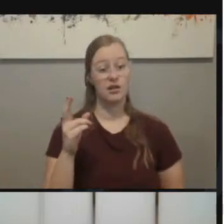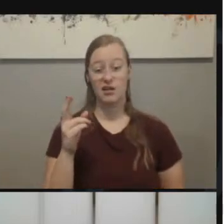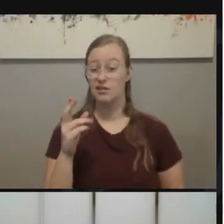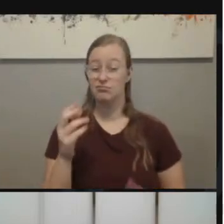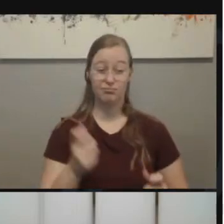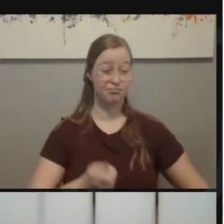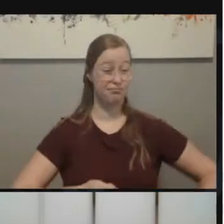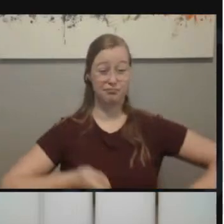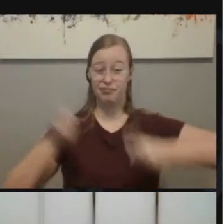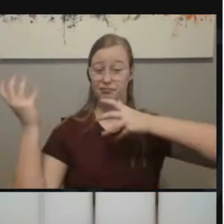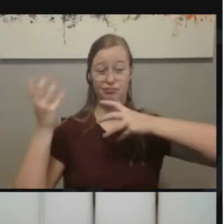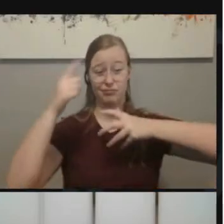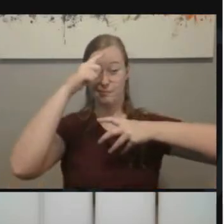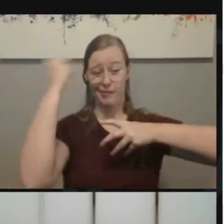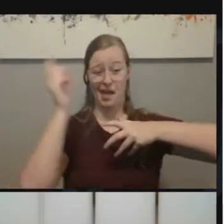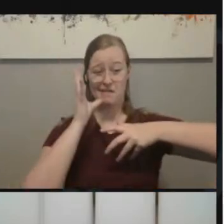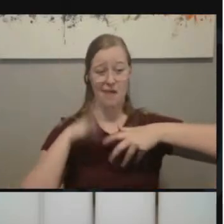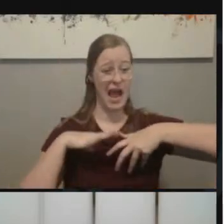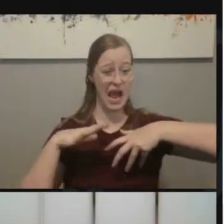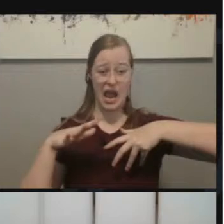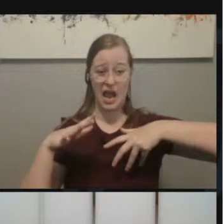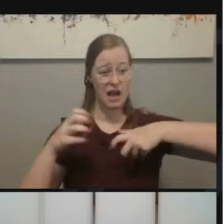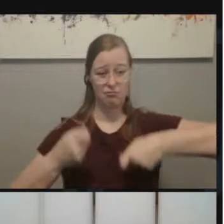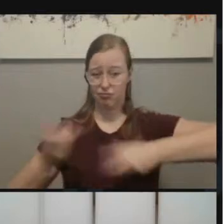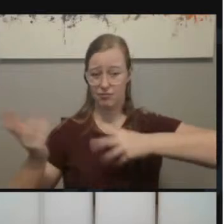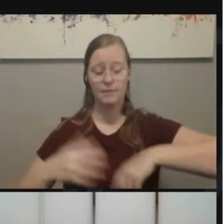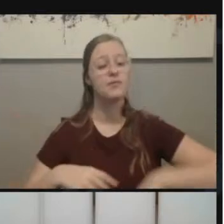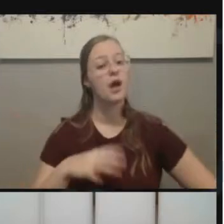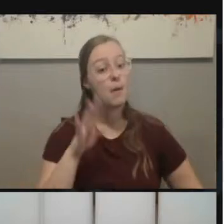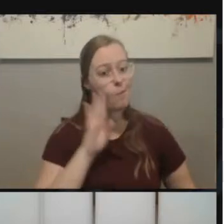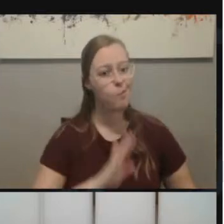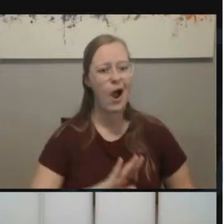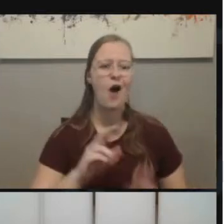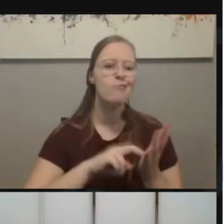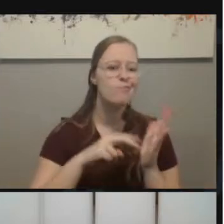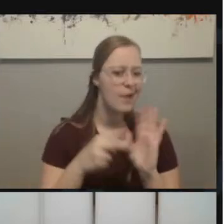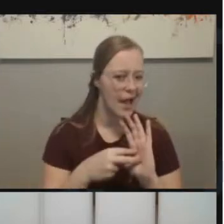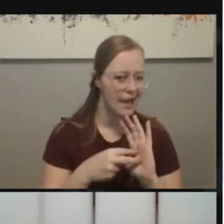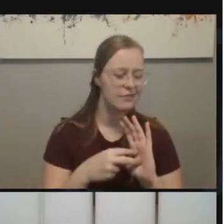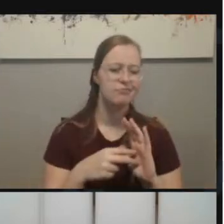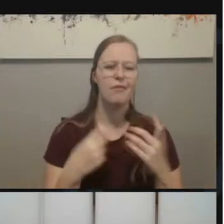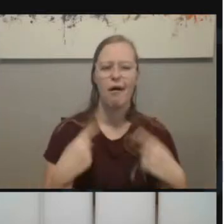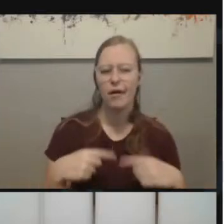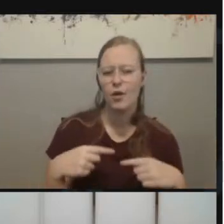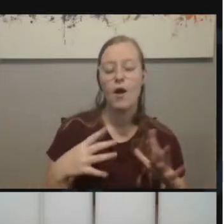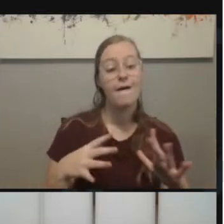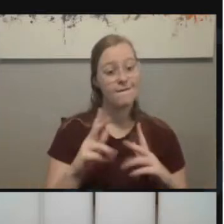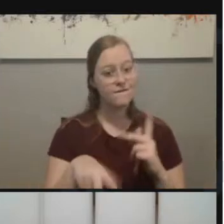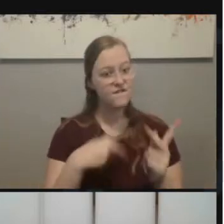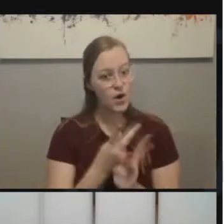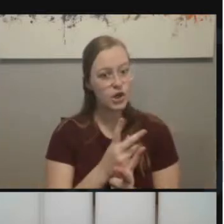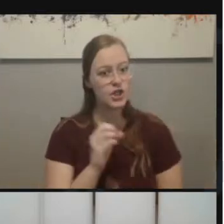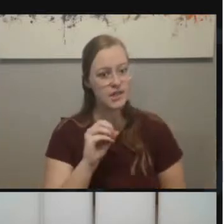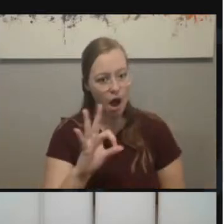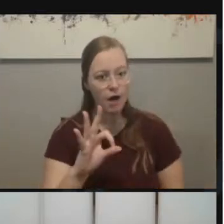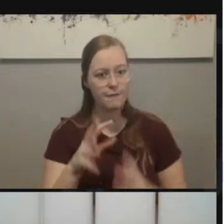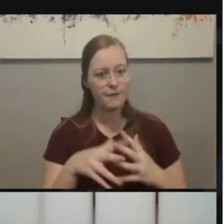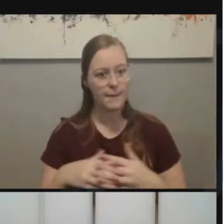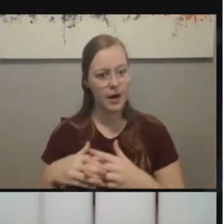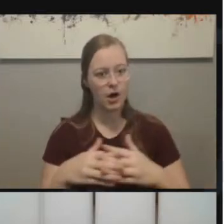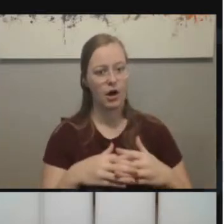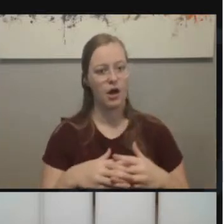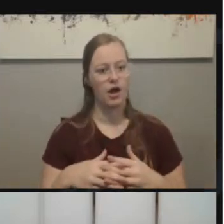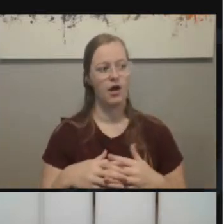out. Brown was making the argument that versions of America, as they